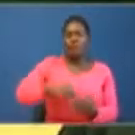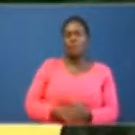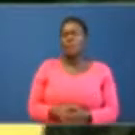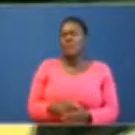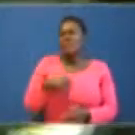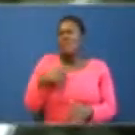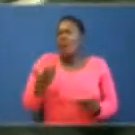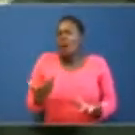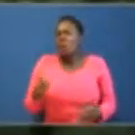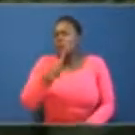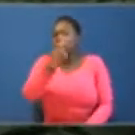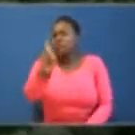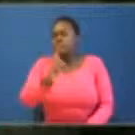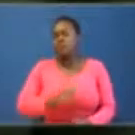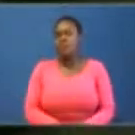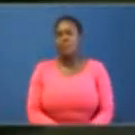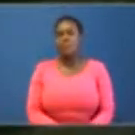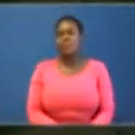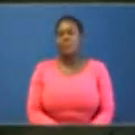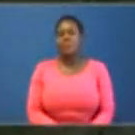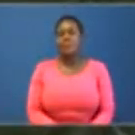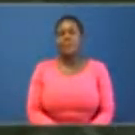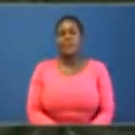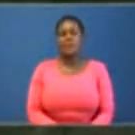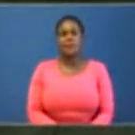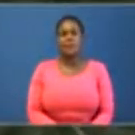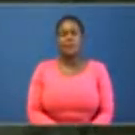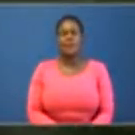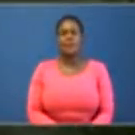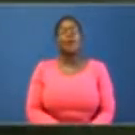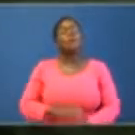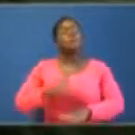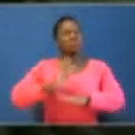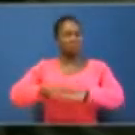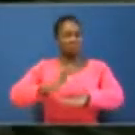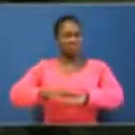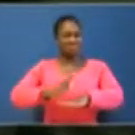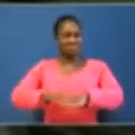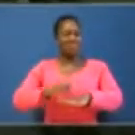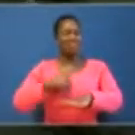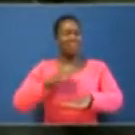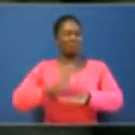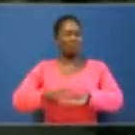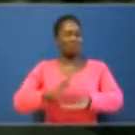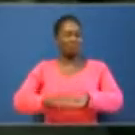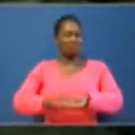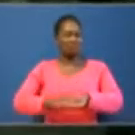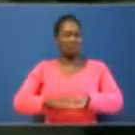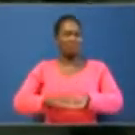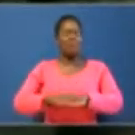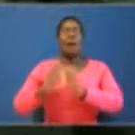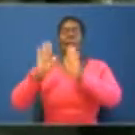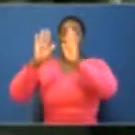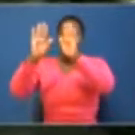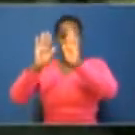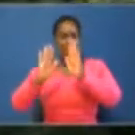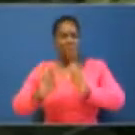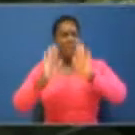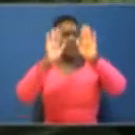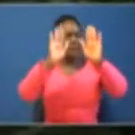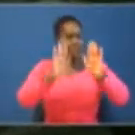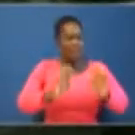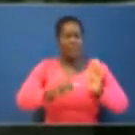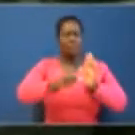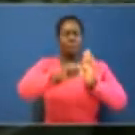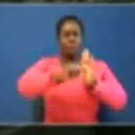how are you feeling today about the debate uh pretty good actually we've been campaigning the ground very